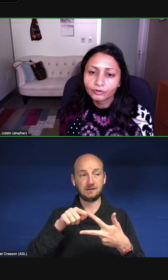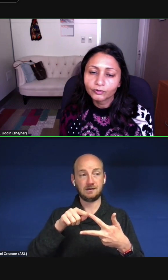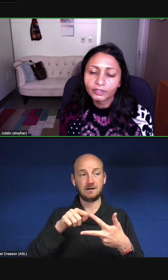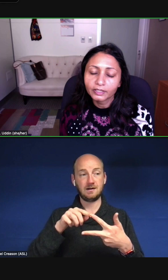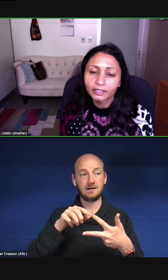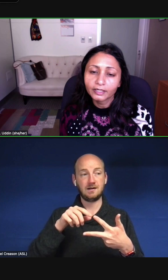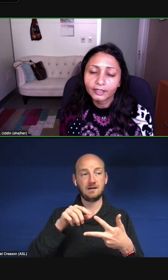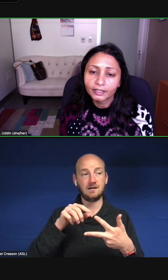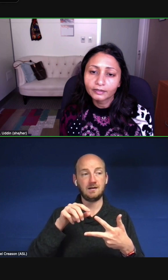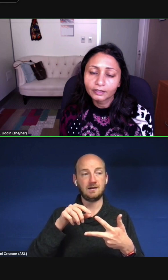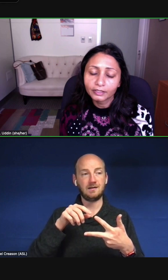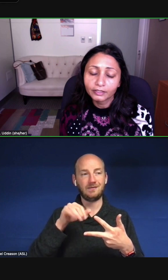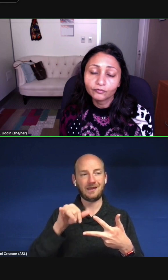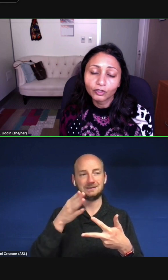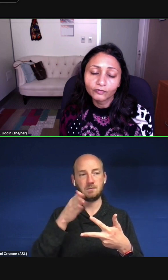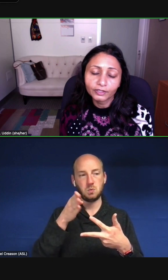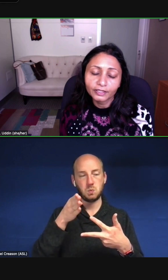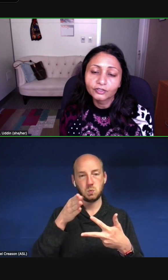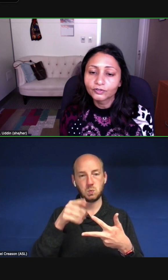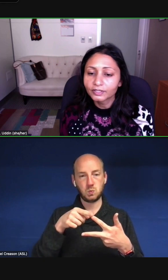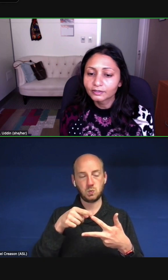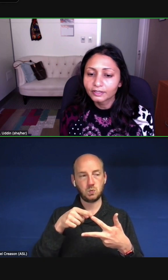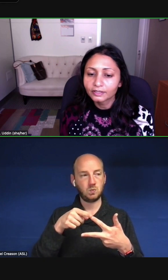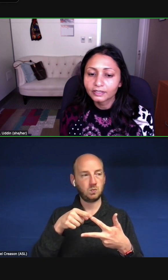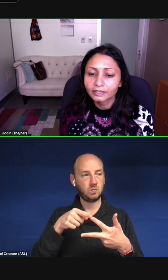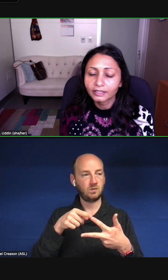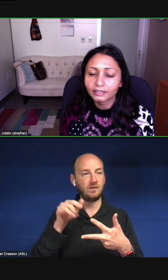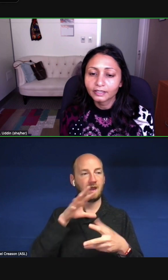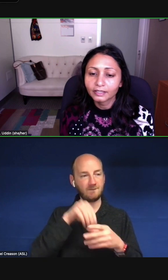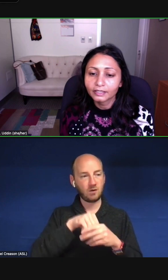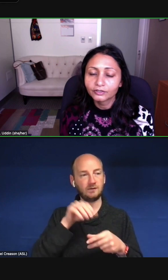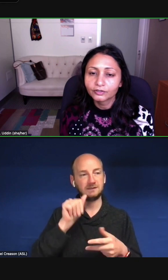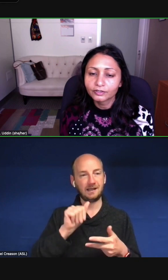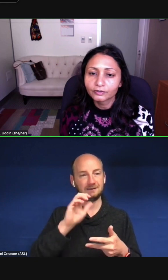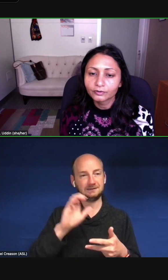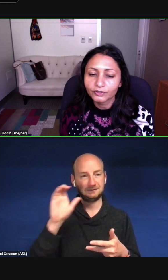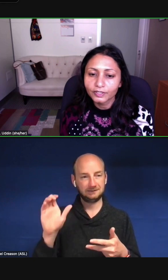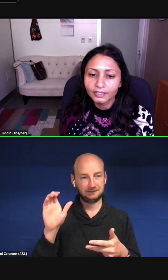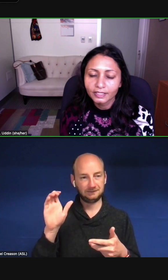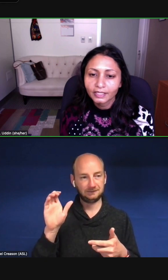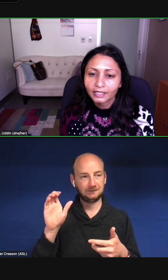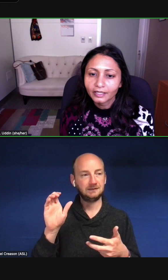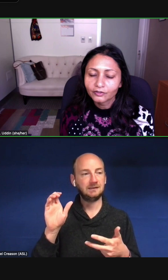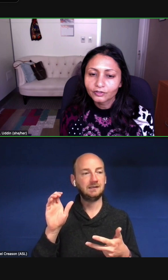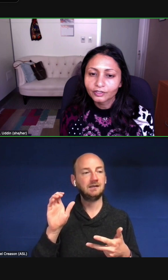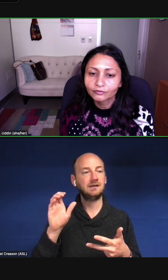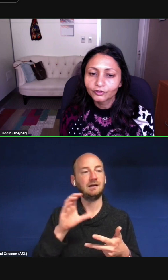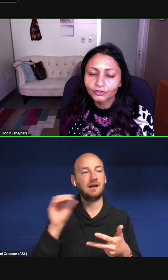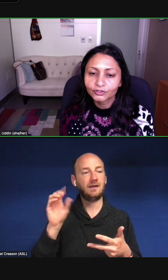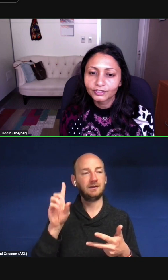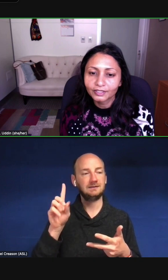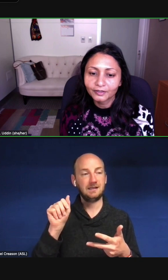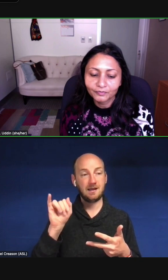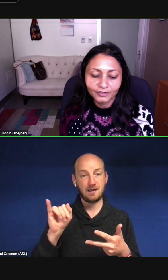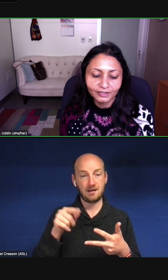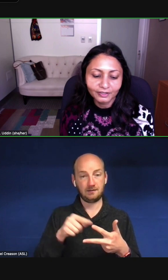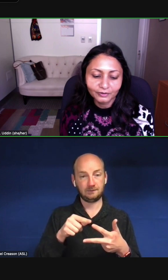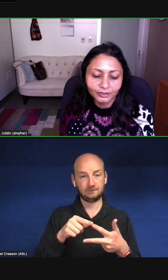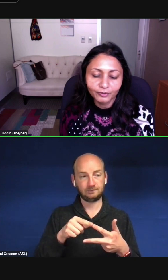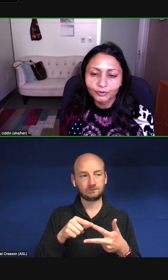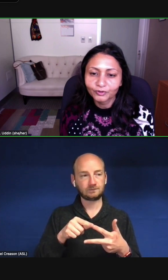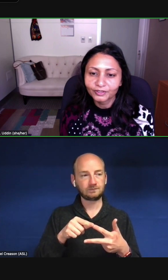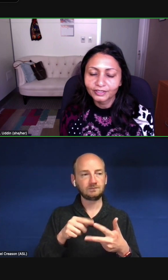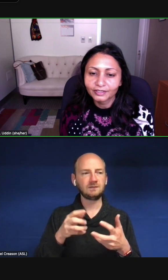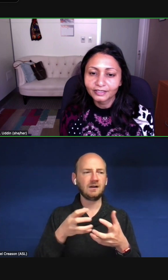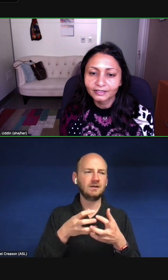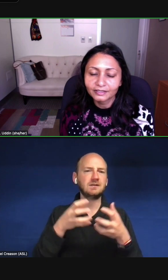here in blue and involving the anterior cingulate and anterior insular cortex. And there's a lot of functions that I think are